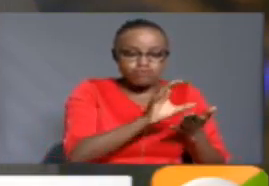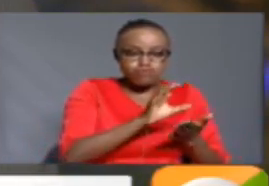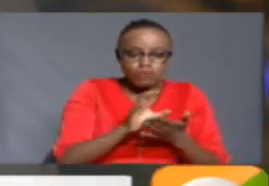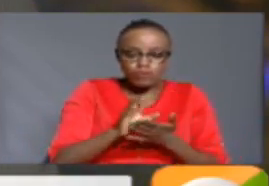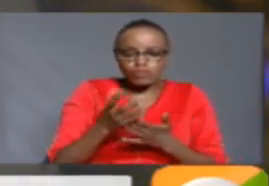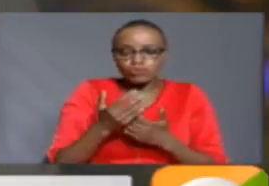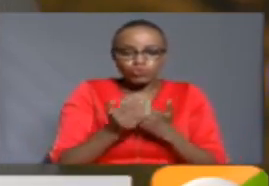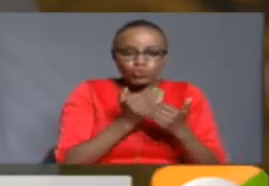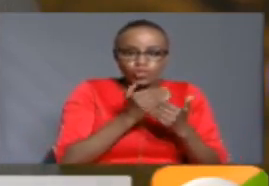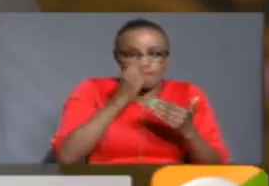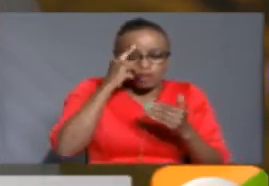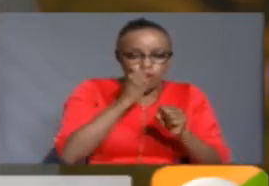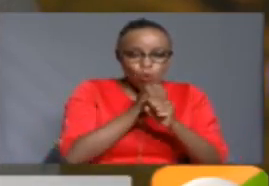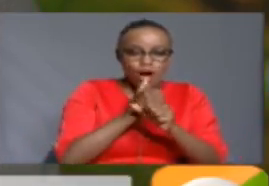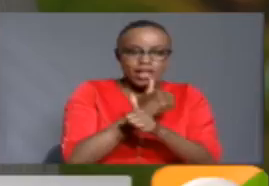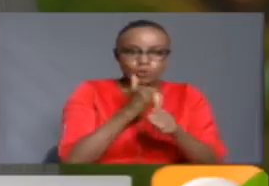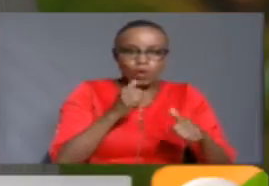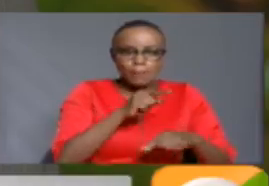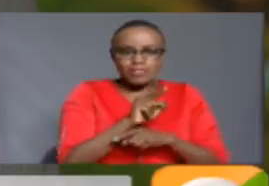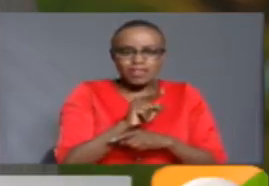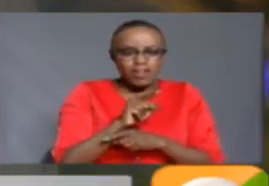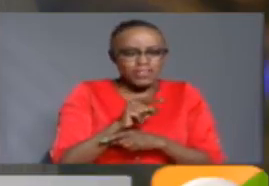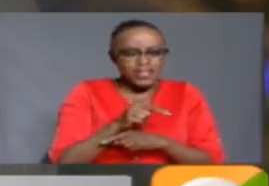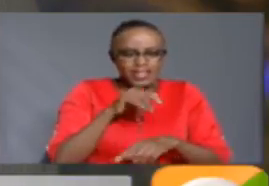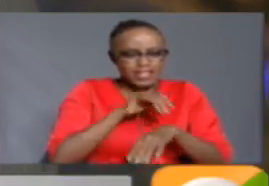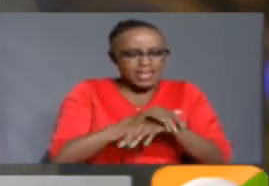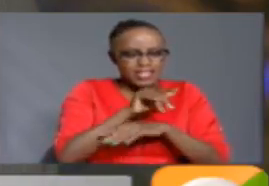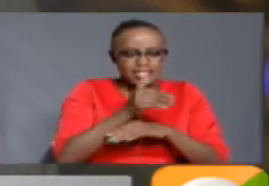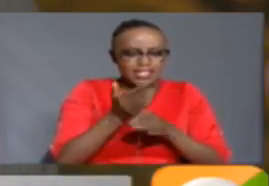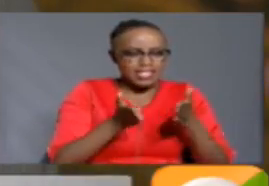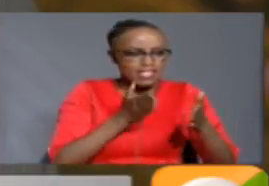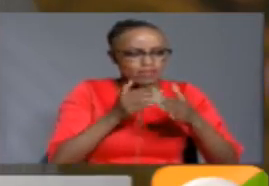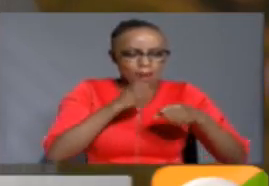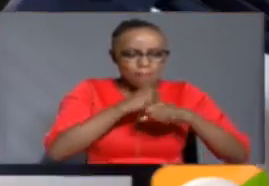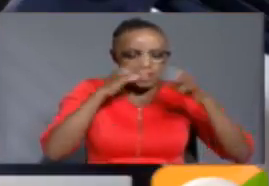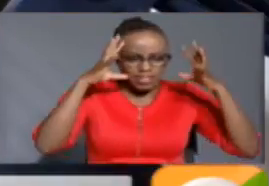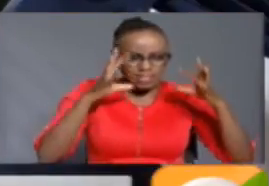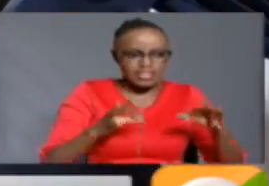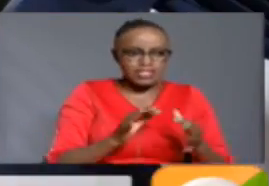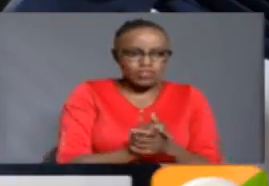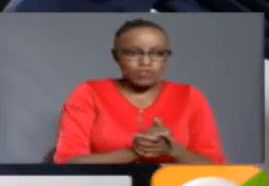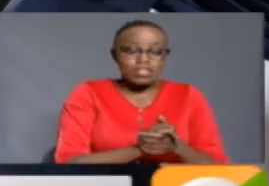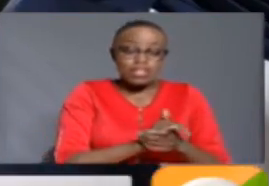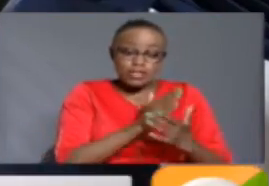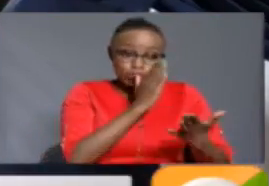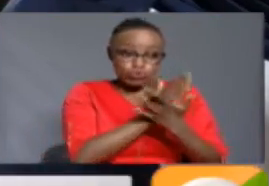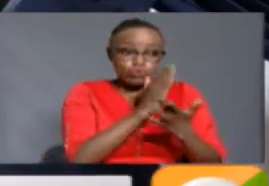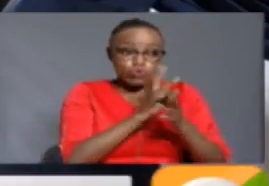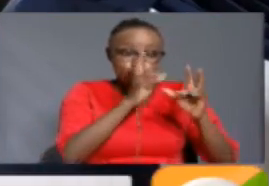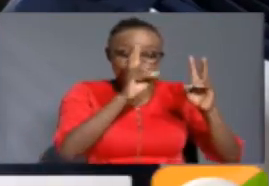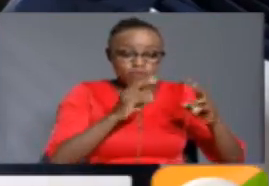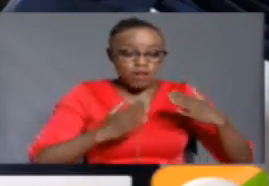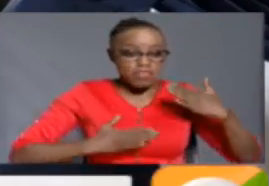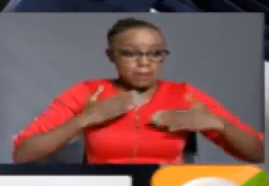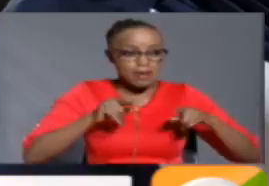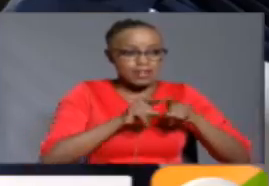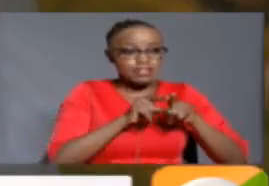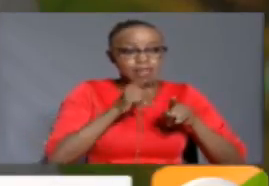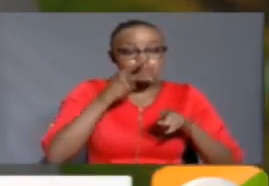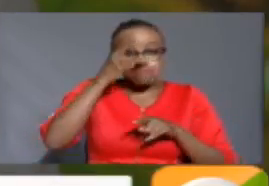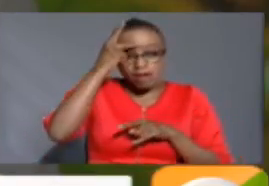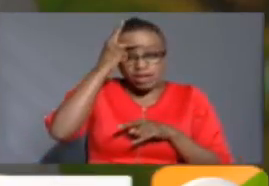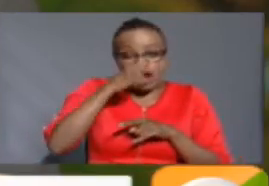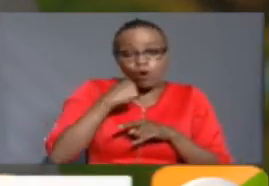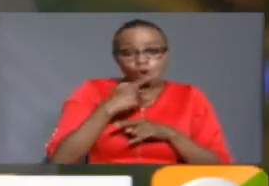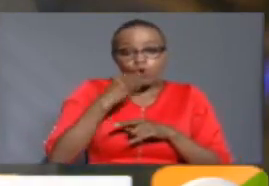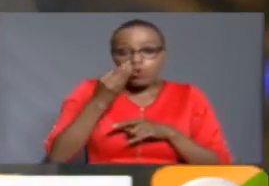treat workers well, they do not consume those services that they are making decisions on. As a matter of fact, they are behaving like parents who